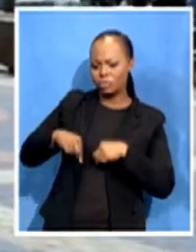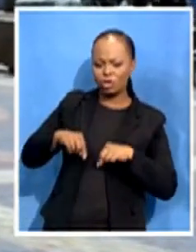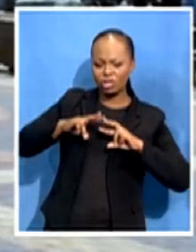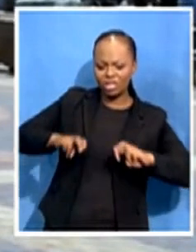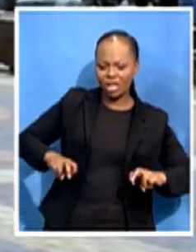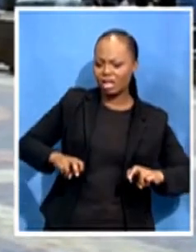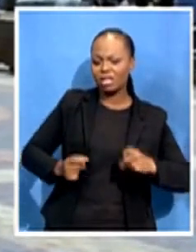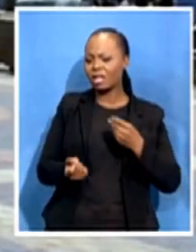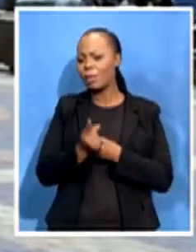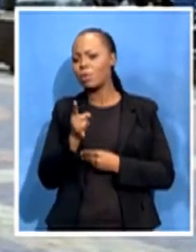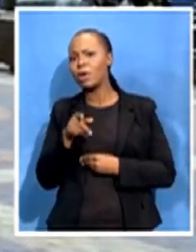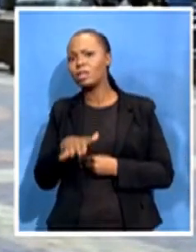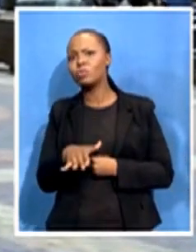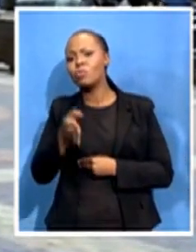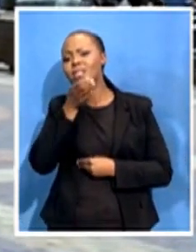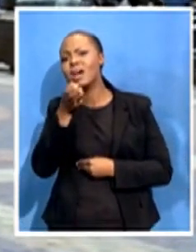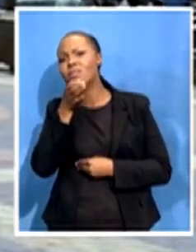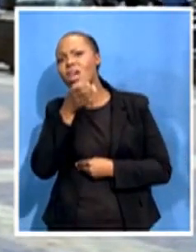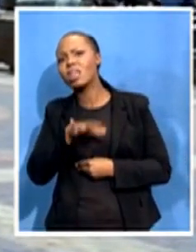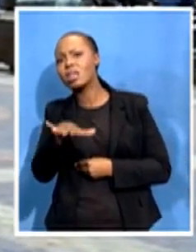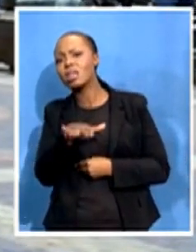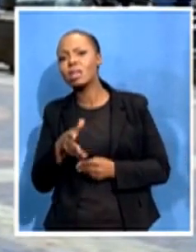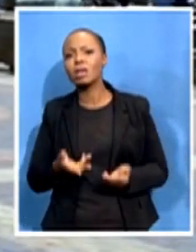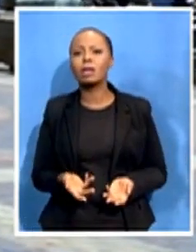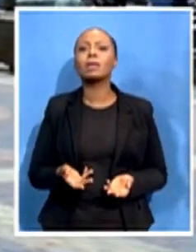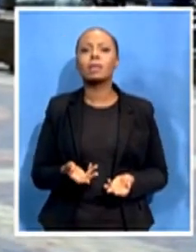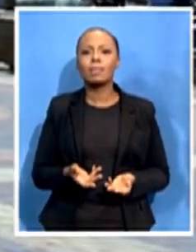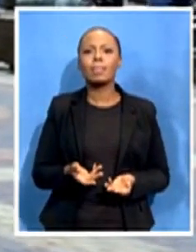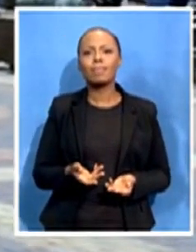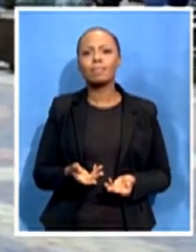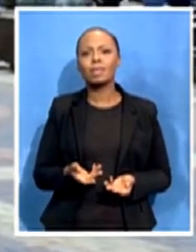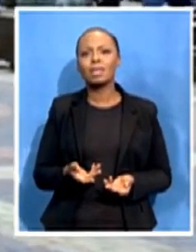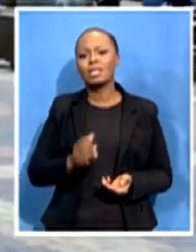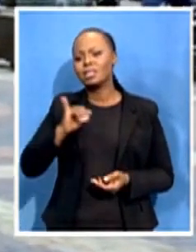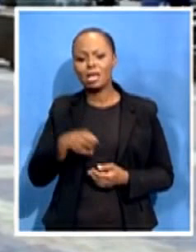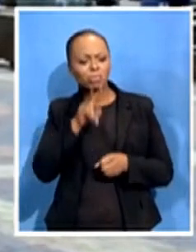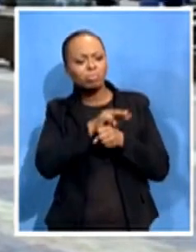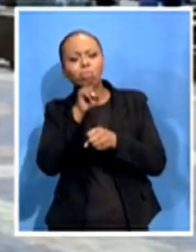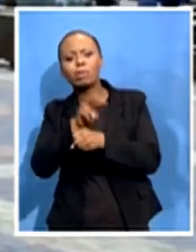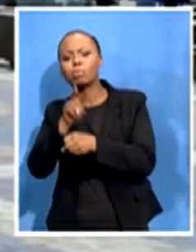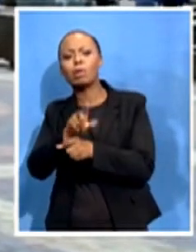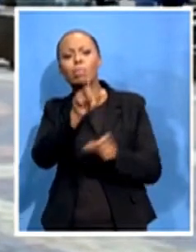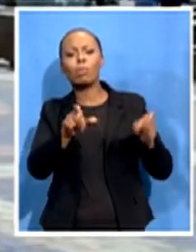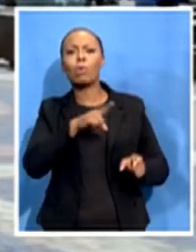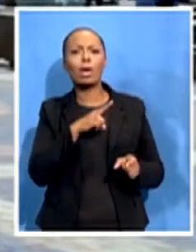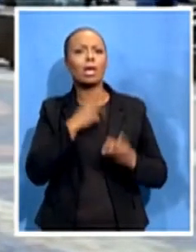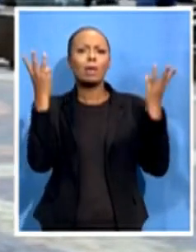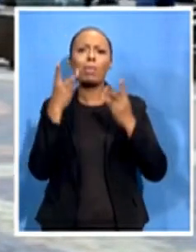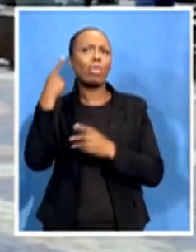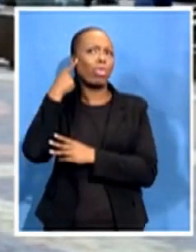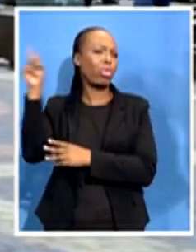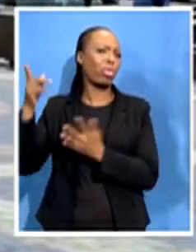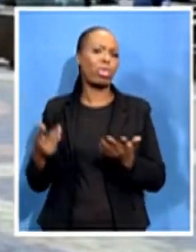you see, and then just to check up on people, because people, they don't follow. As much as we think they will do, but they